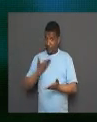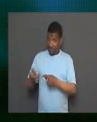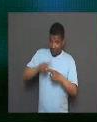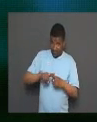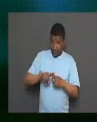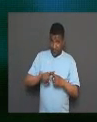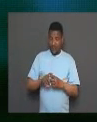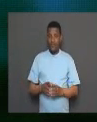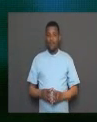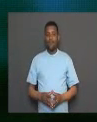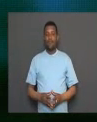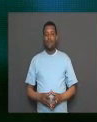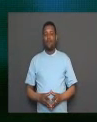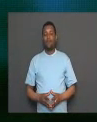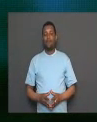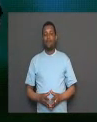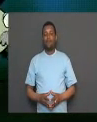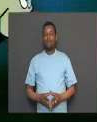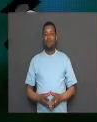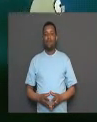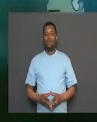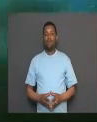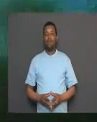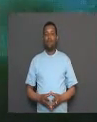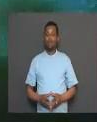Let's get back to our lesson.